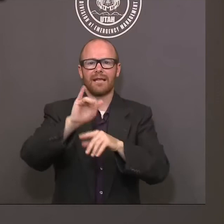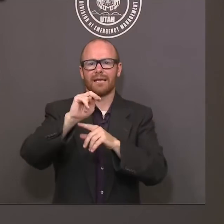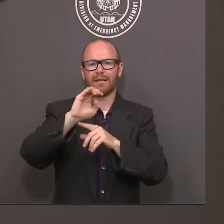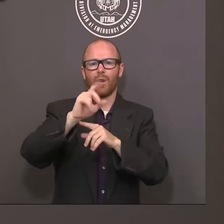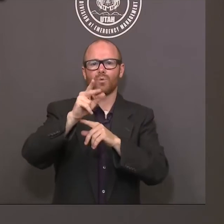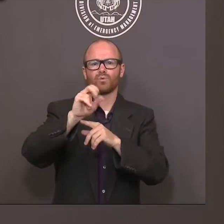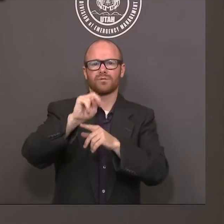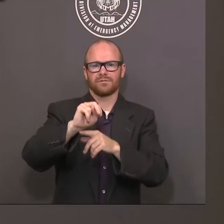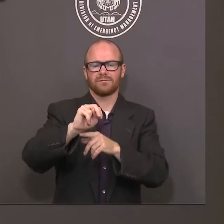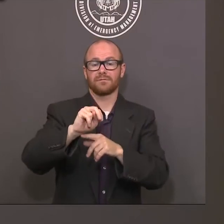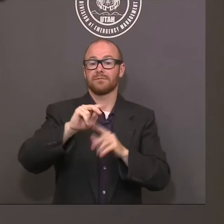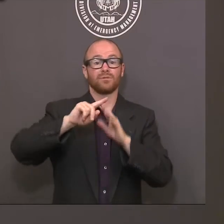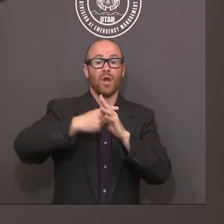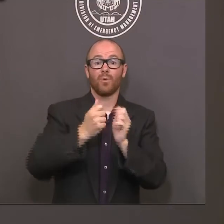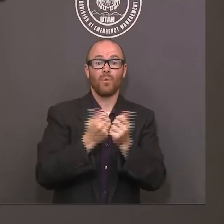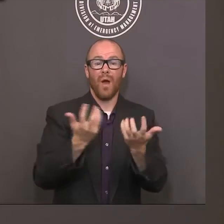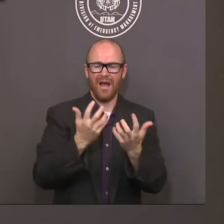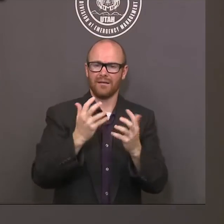education programs.